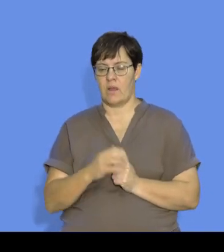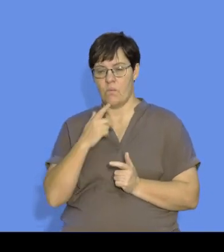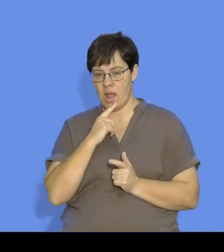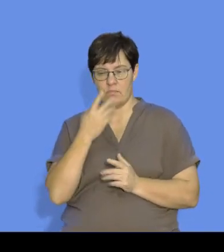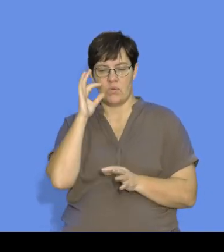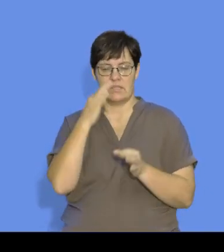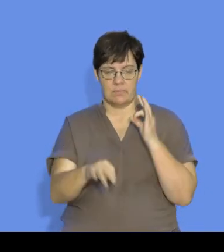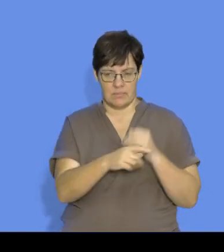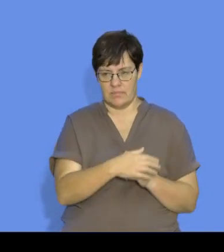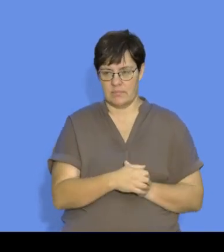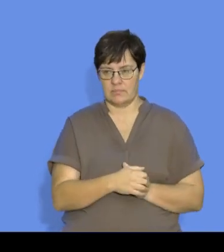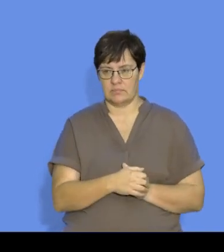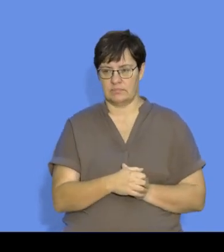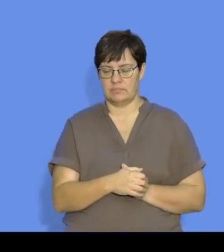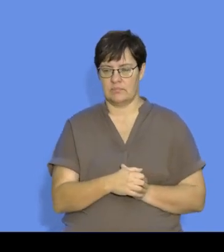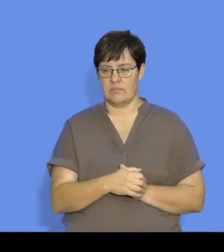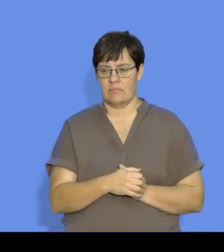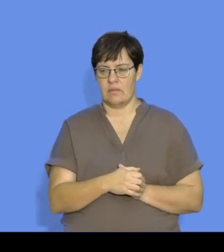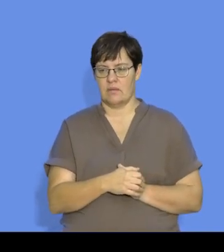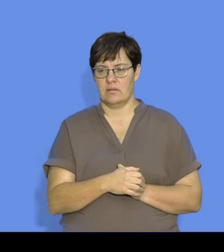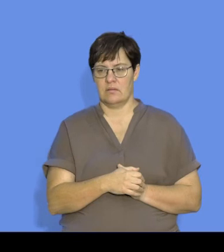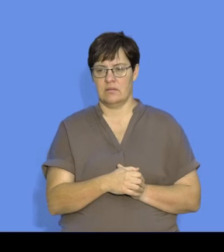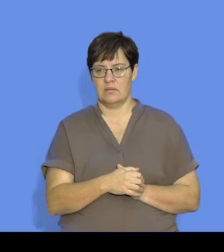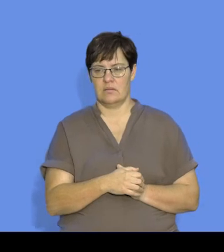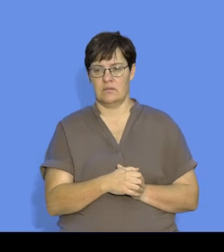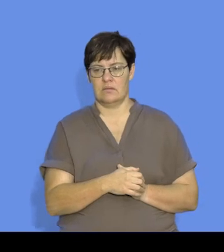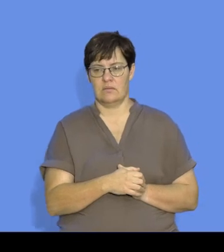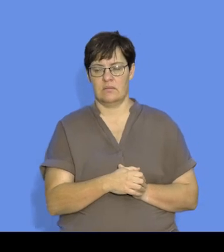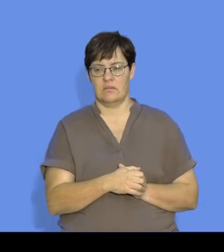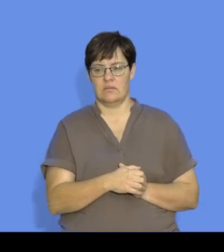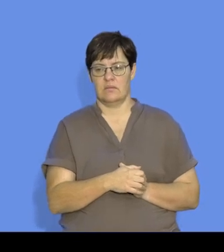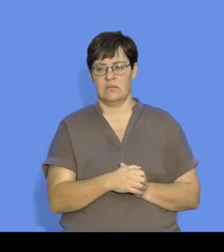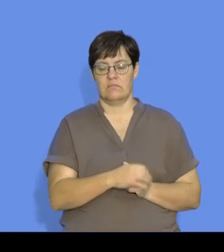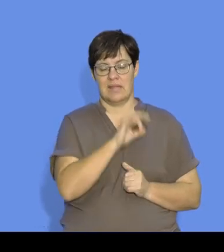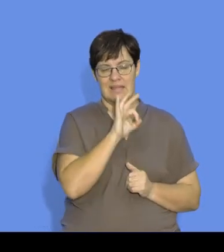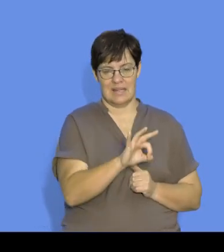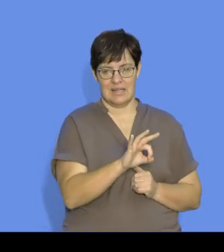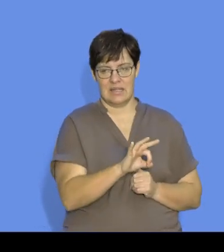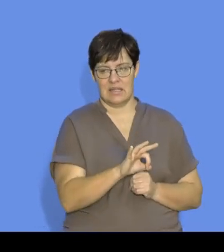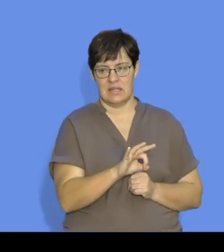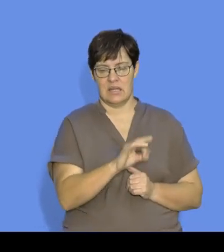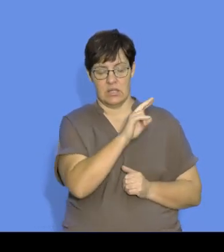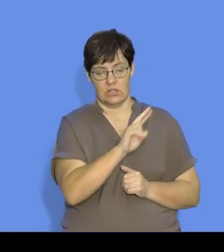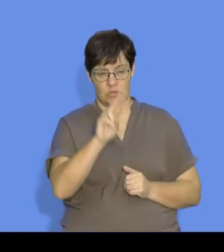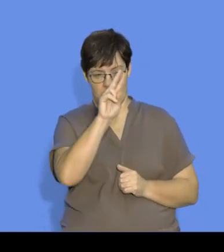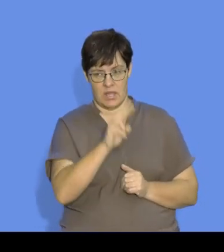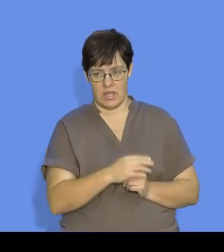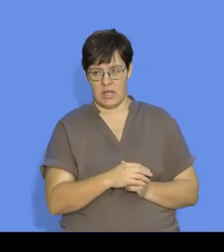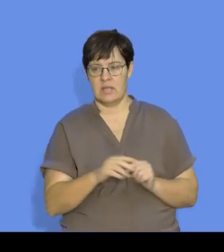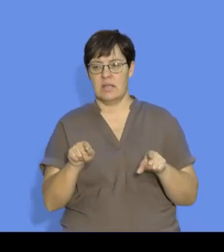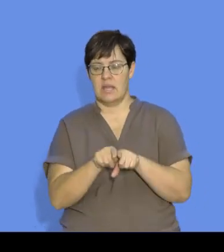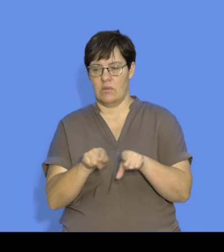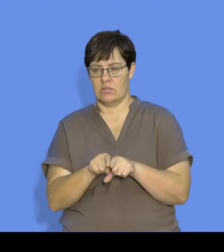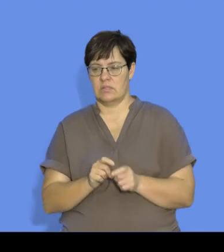want to simplify this, it will be the same as me having 3 squared